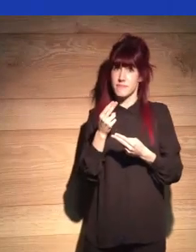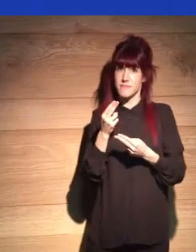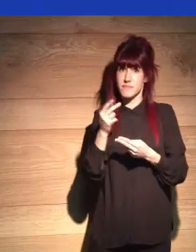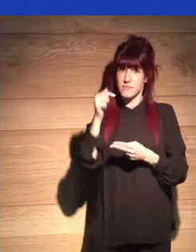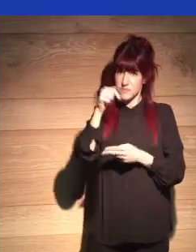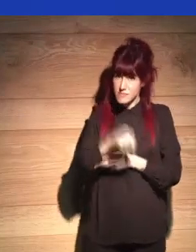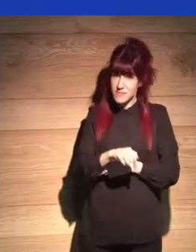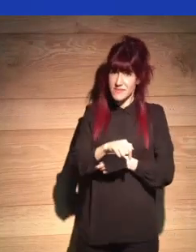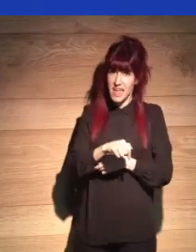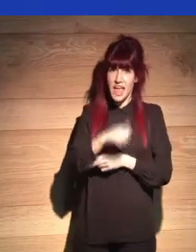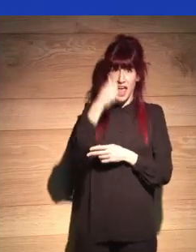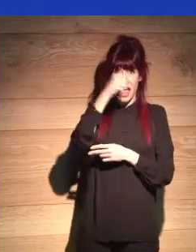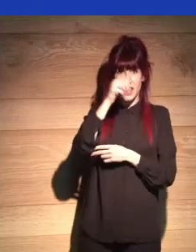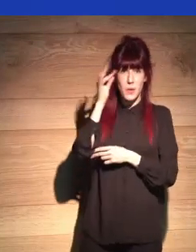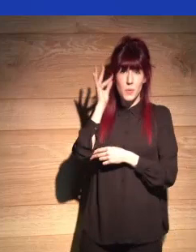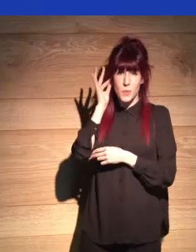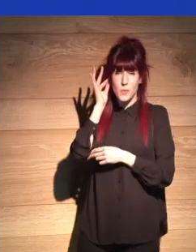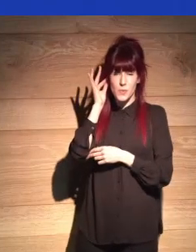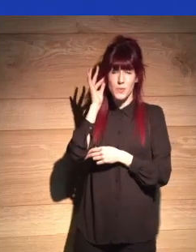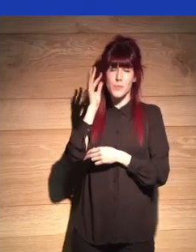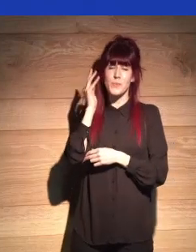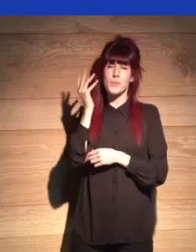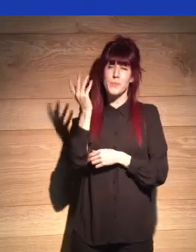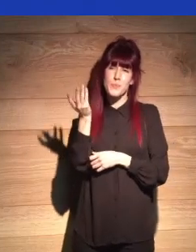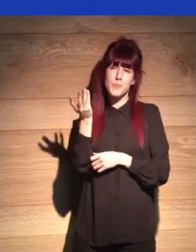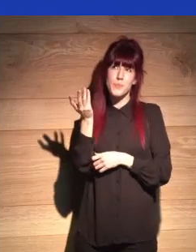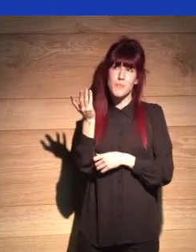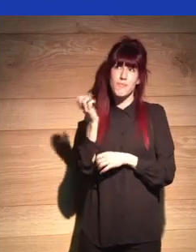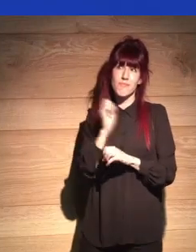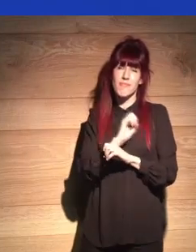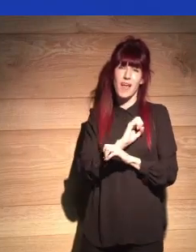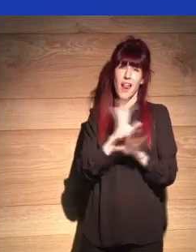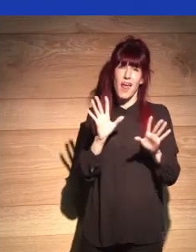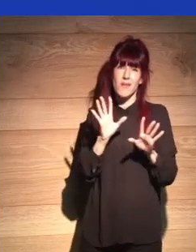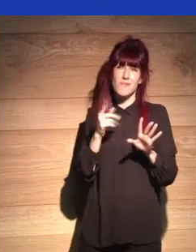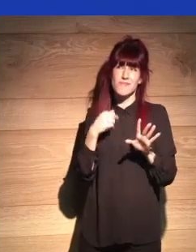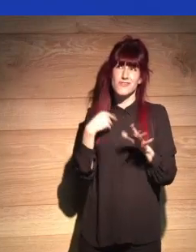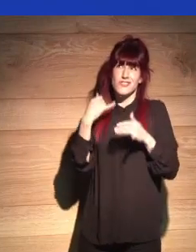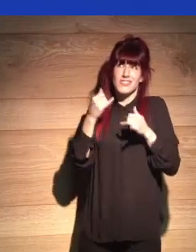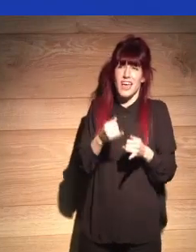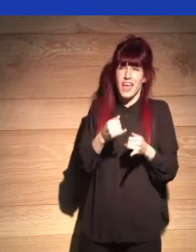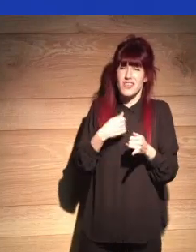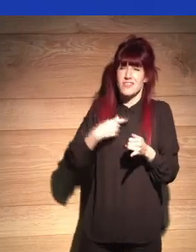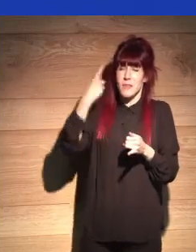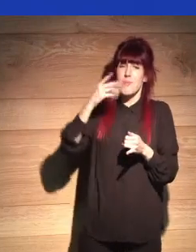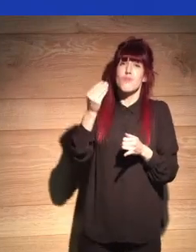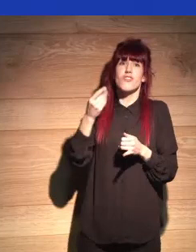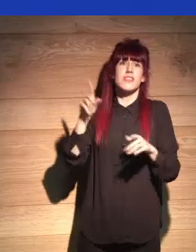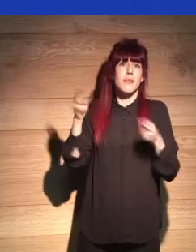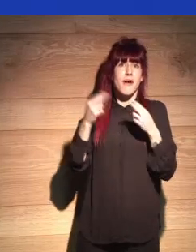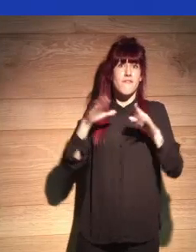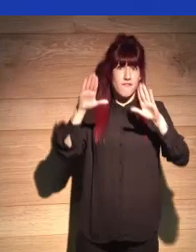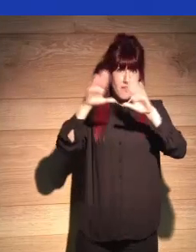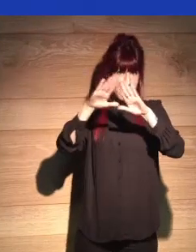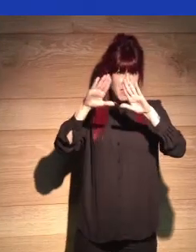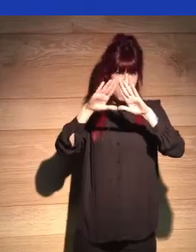In this topic of today, the gender topic, of course, when I arrived, I